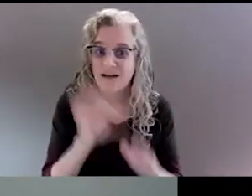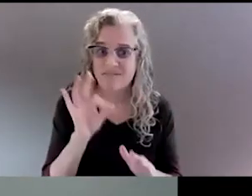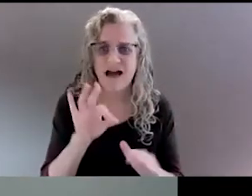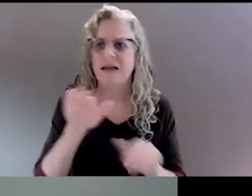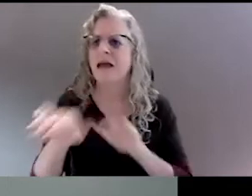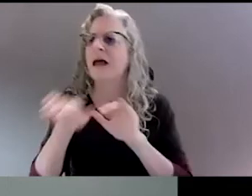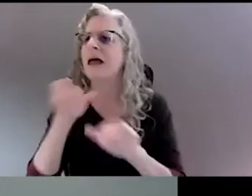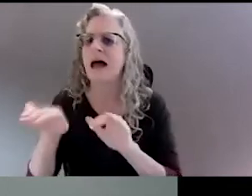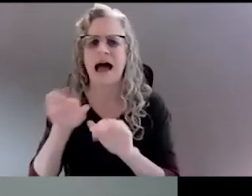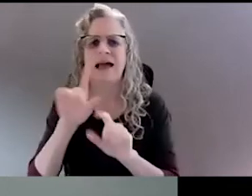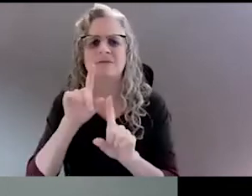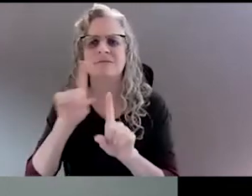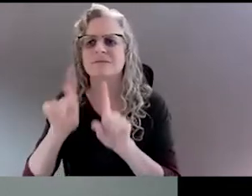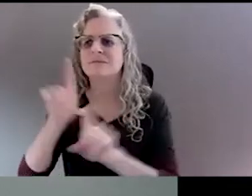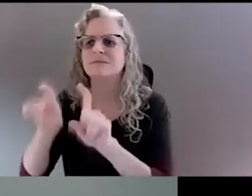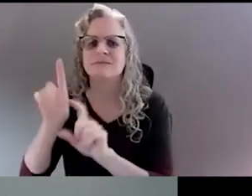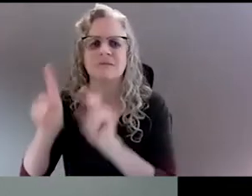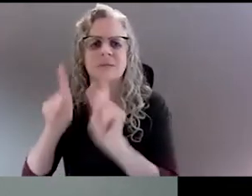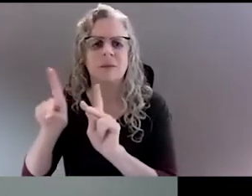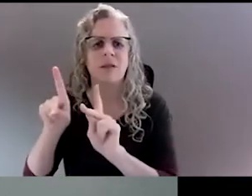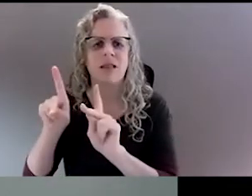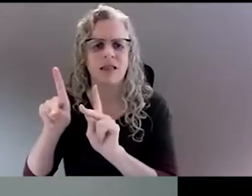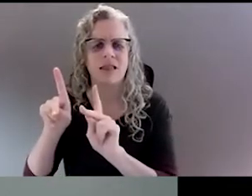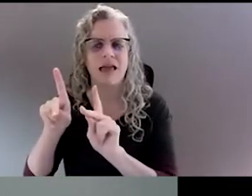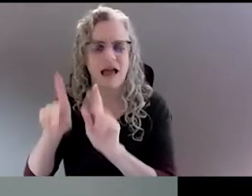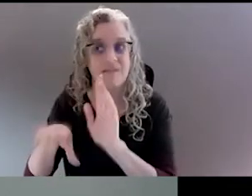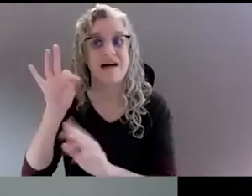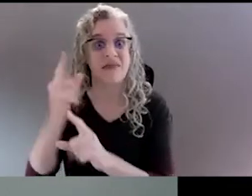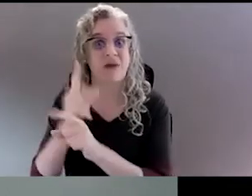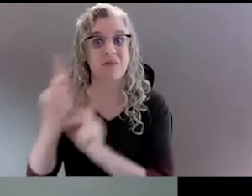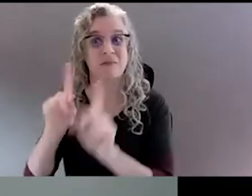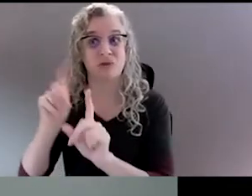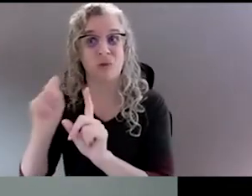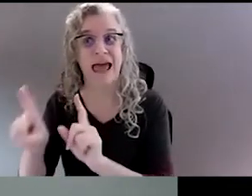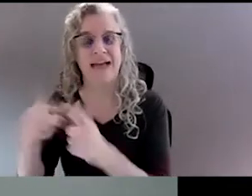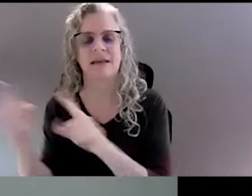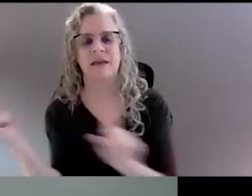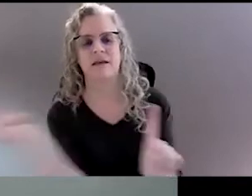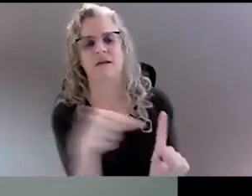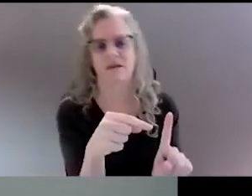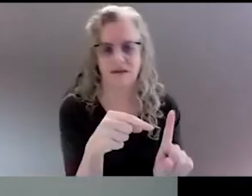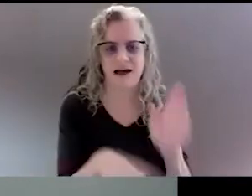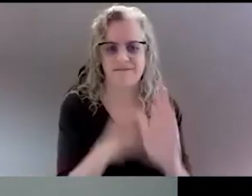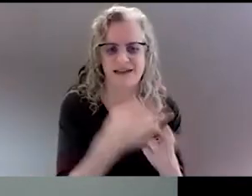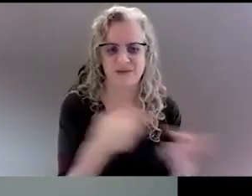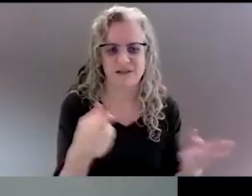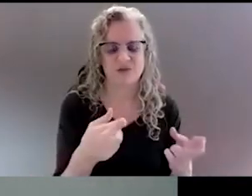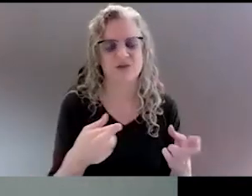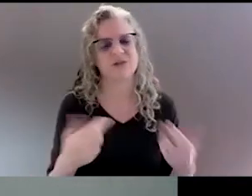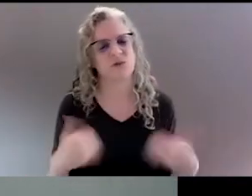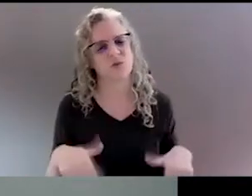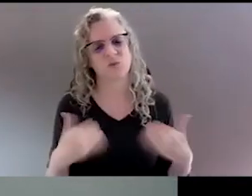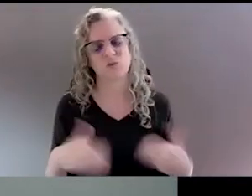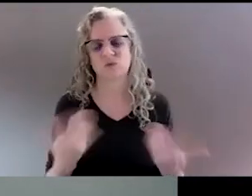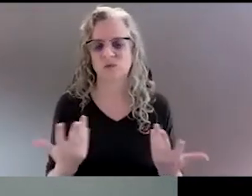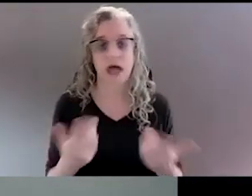been insistent on asking the right people. And I think we need to do a lot better. And I don't have the answers here right now, but